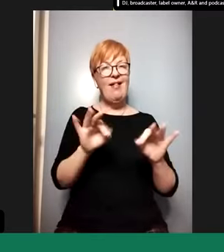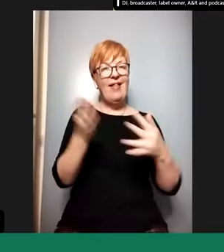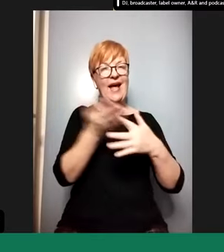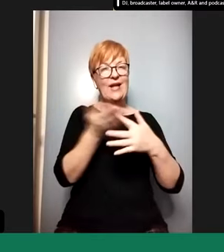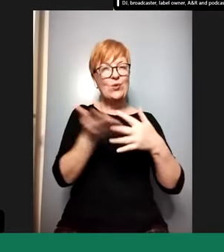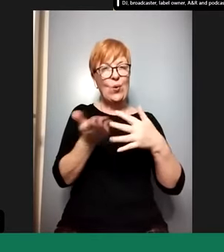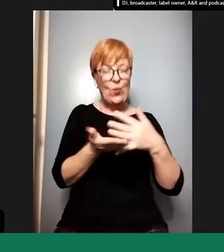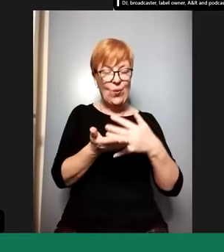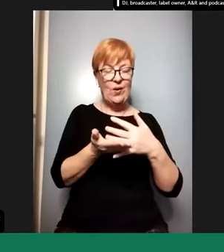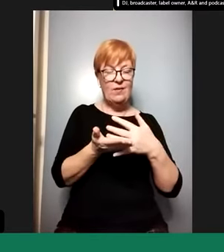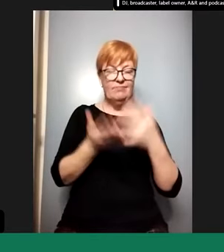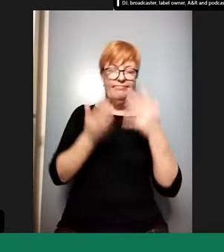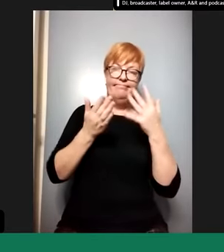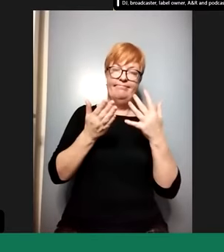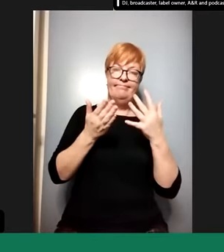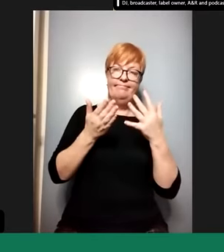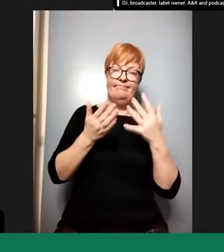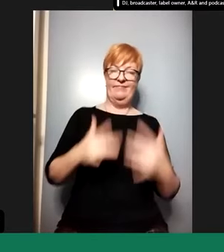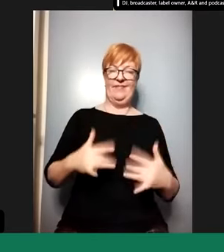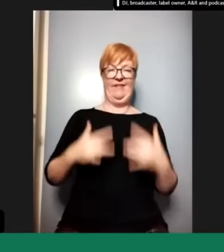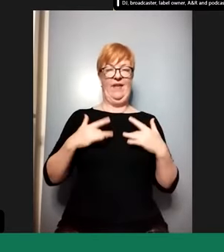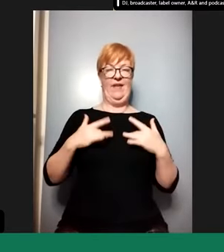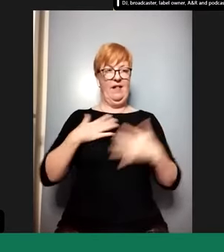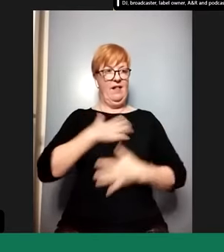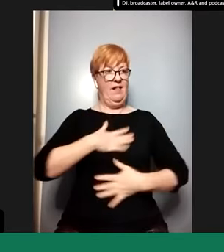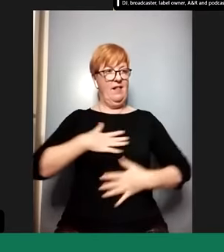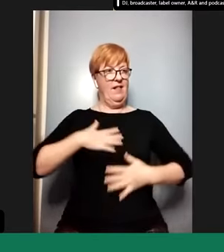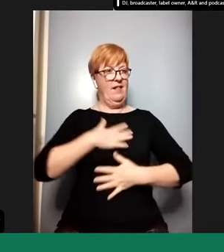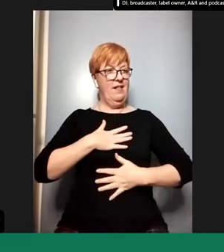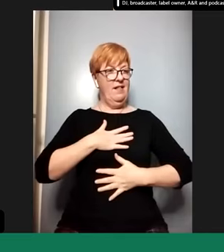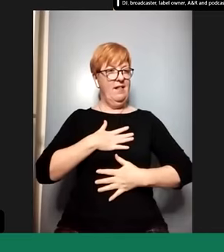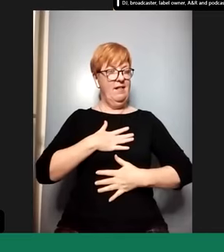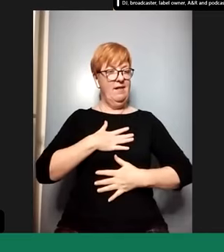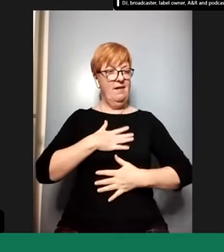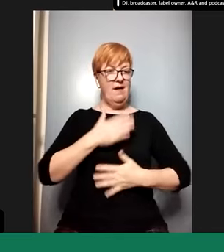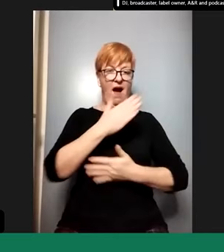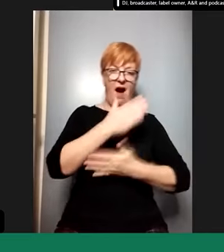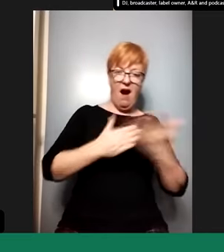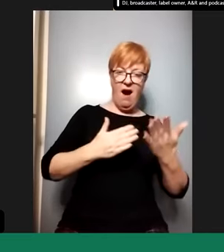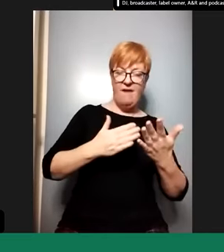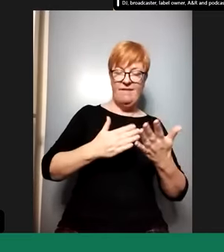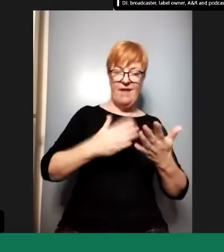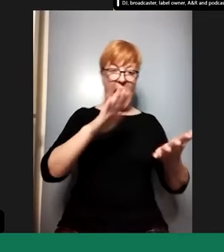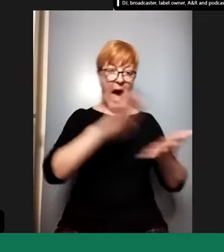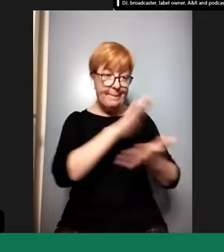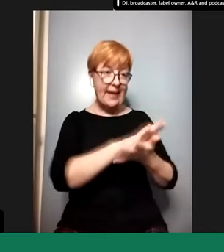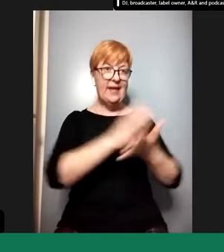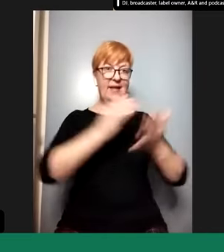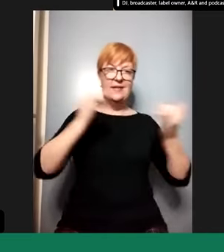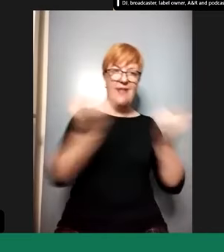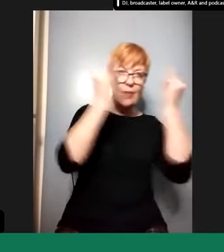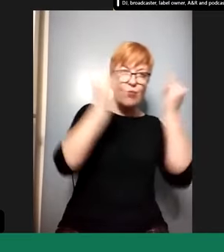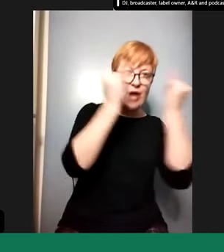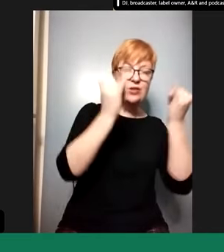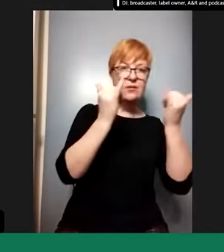duality of feelings that this song evokes. It's something really happy about it, there's something really celebratory about it, but there's a sadness to it as